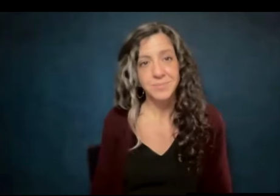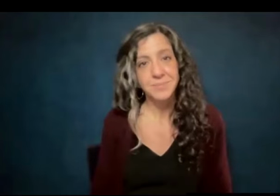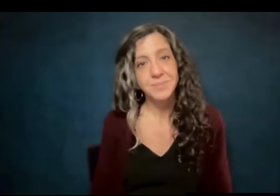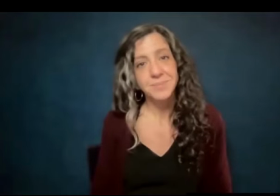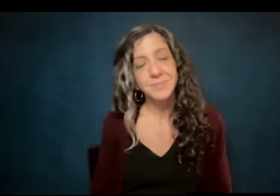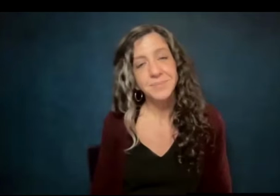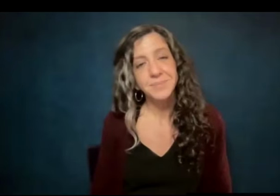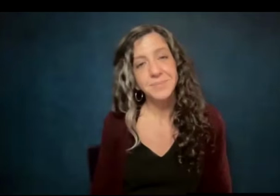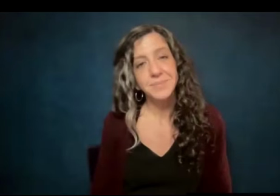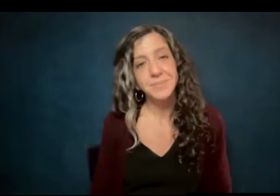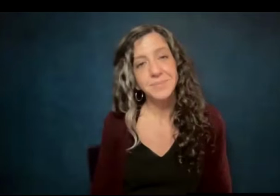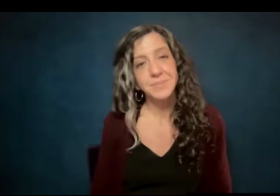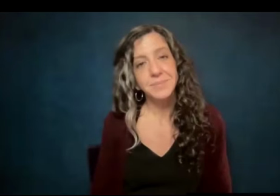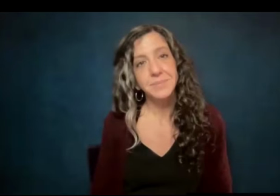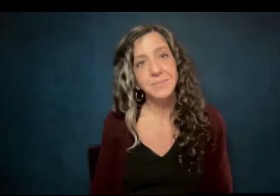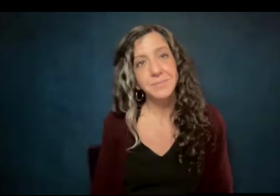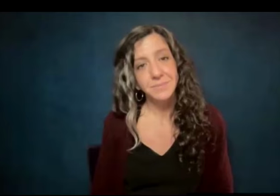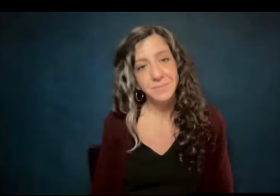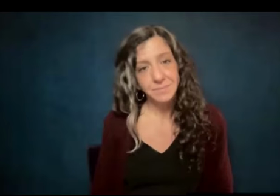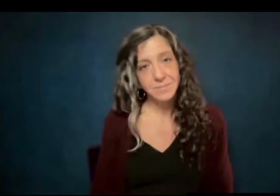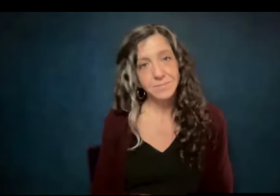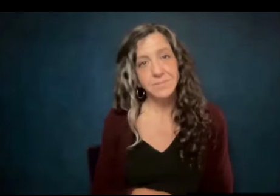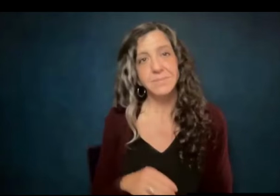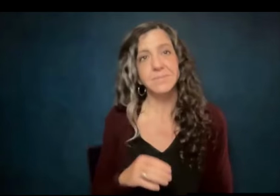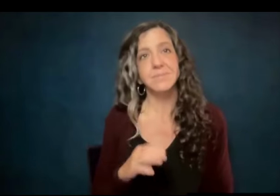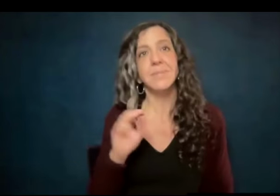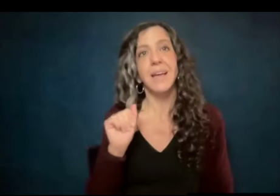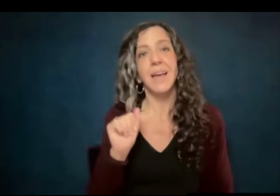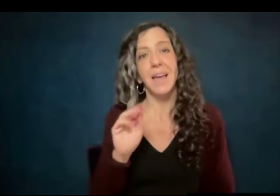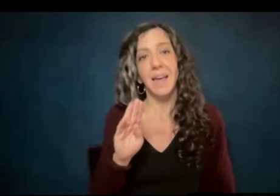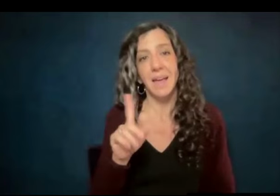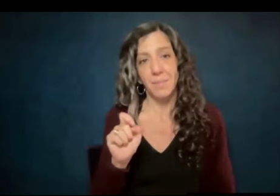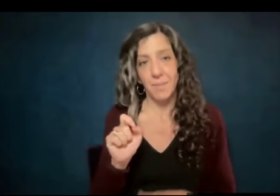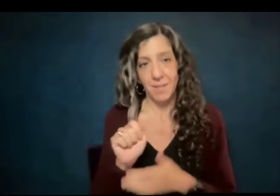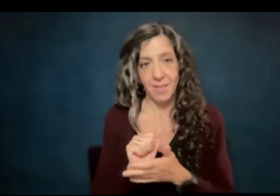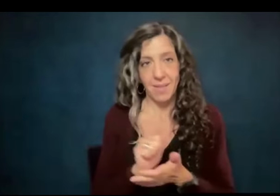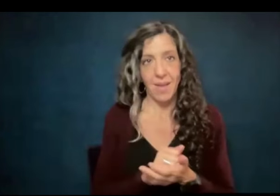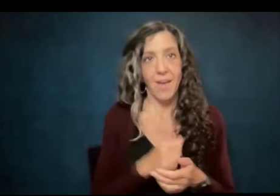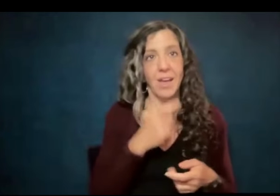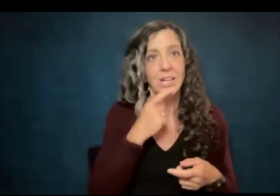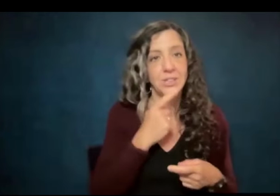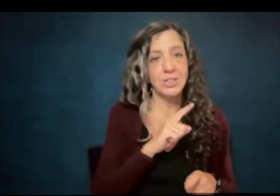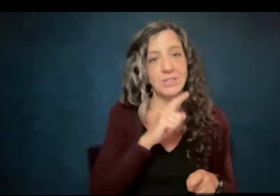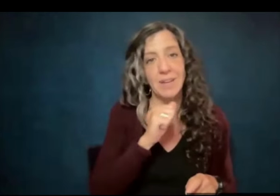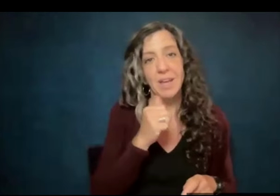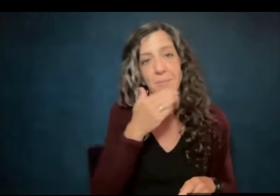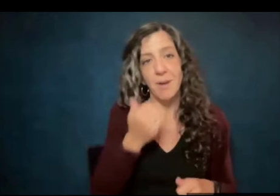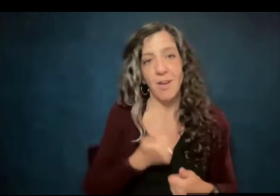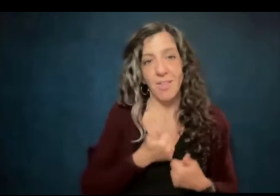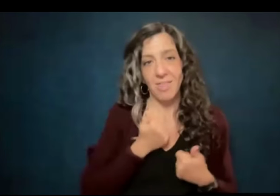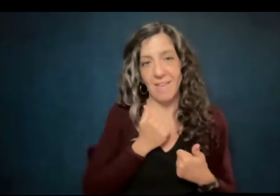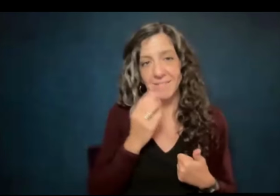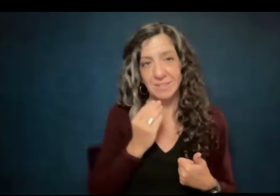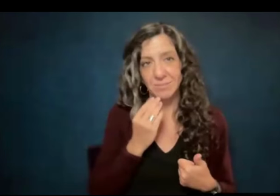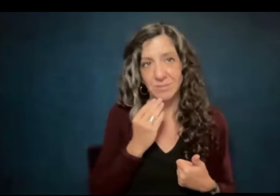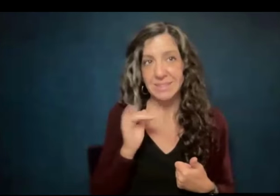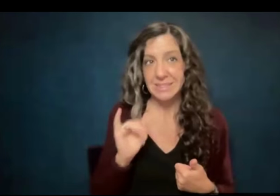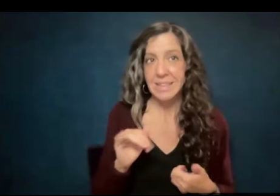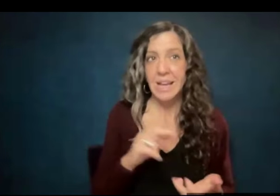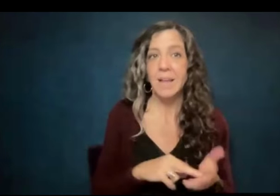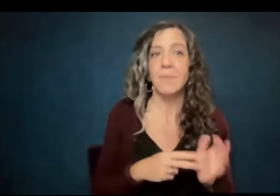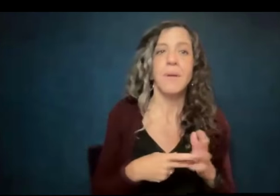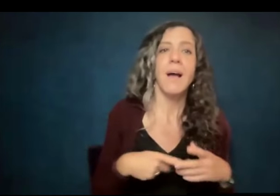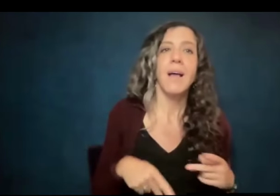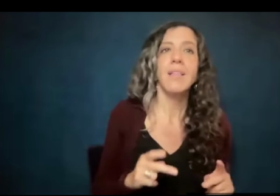Now, achieving a better life experience or ABLE accounts allow people who get SSI to save